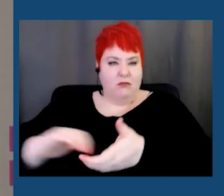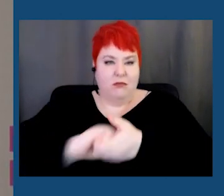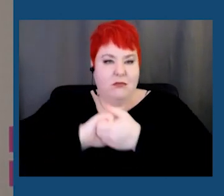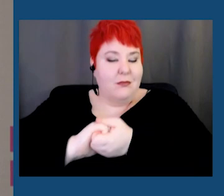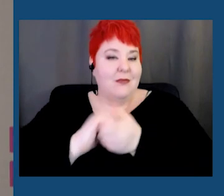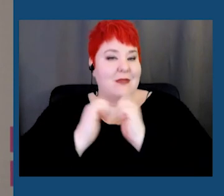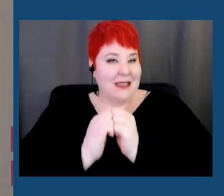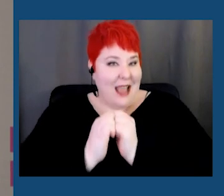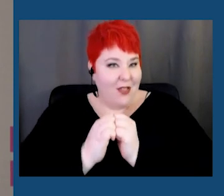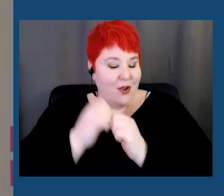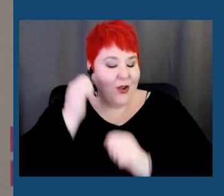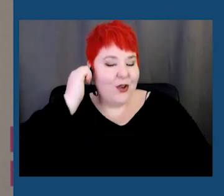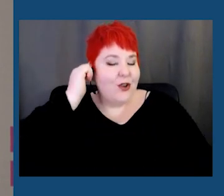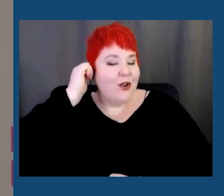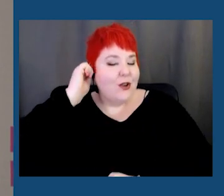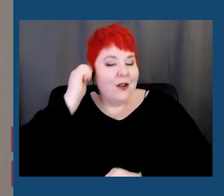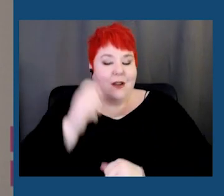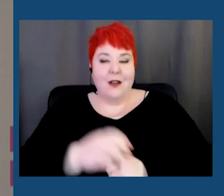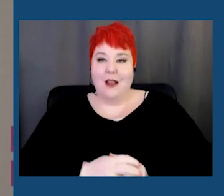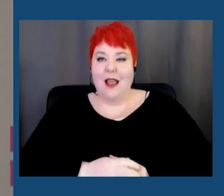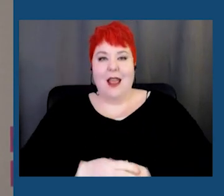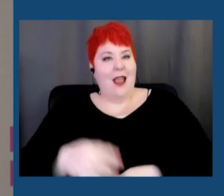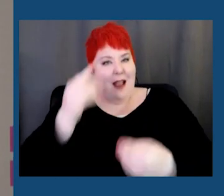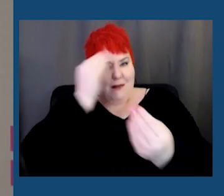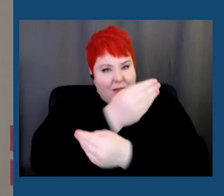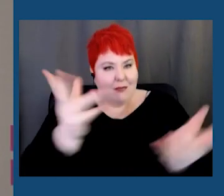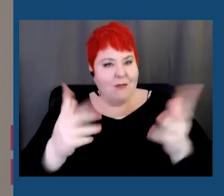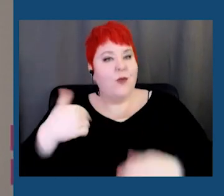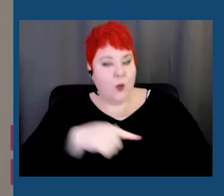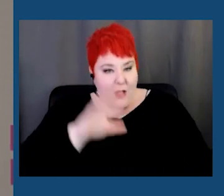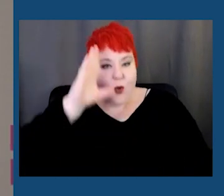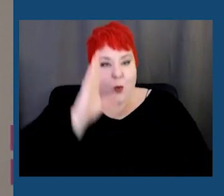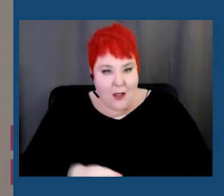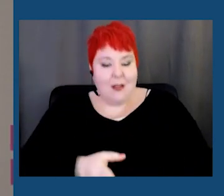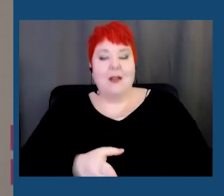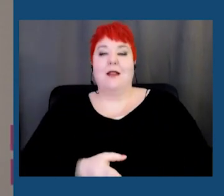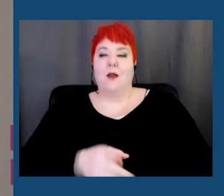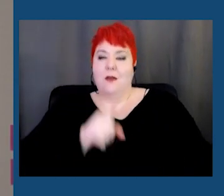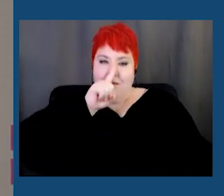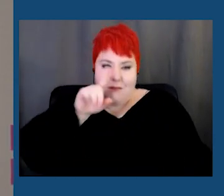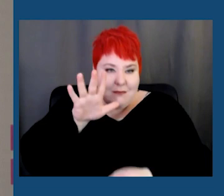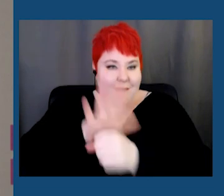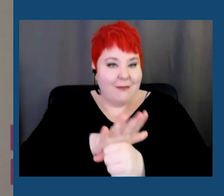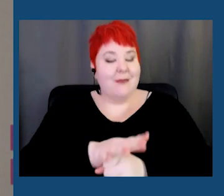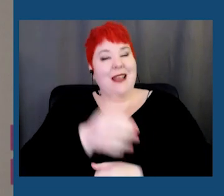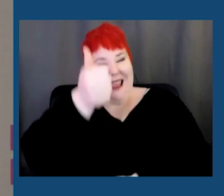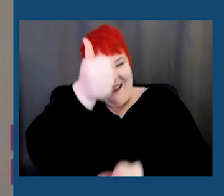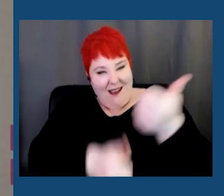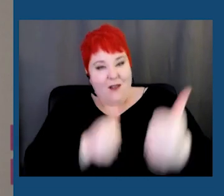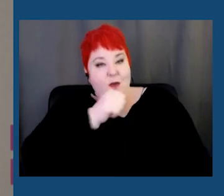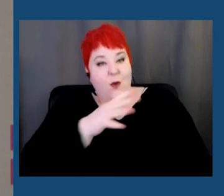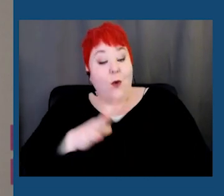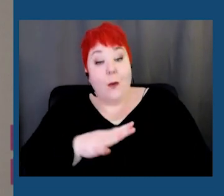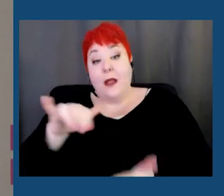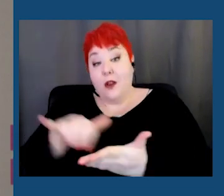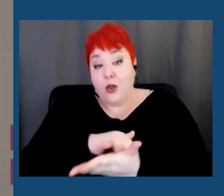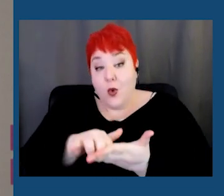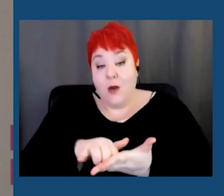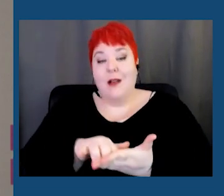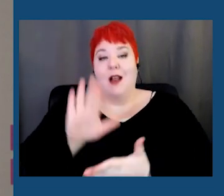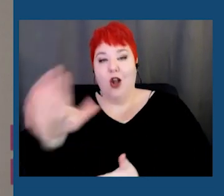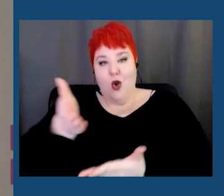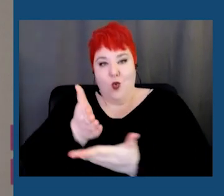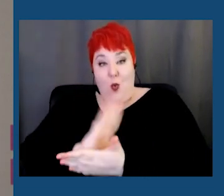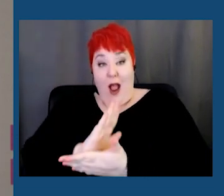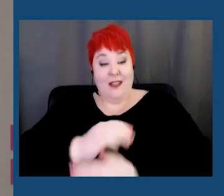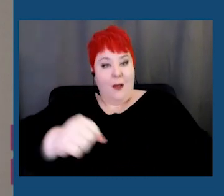together and saying that we will make sure that every woman in New York knows that her rights are protected now and